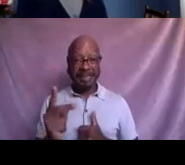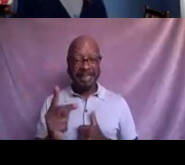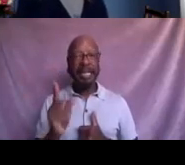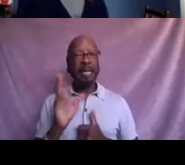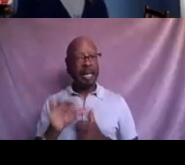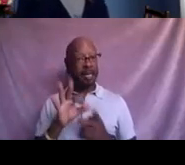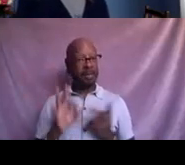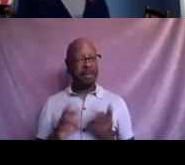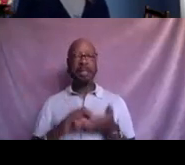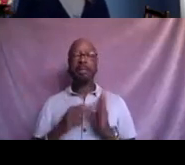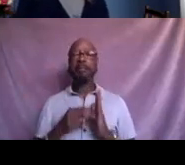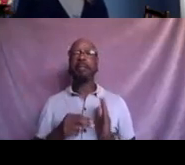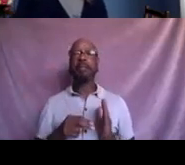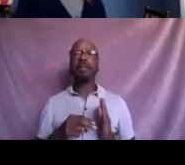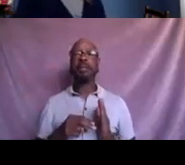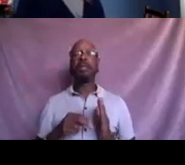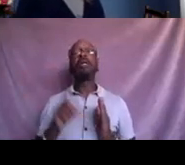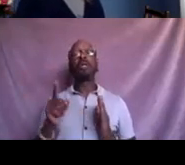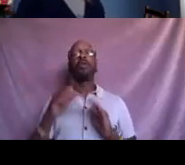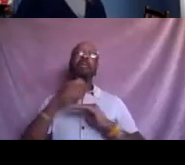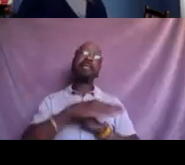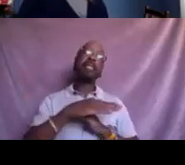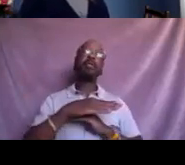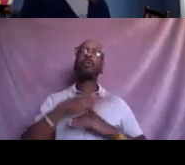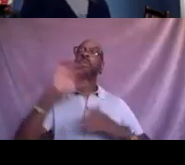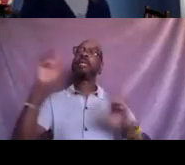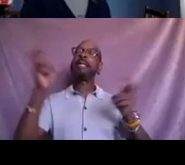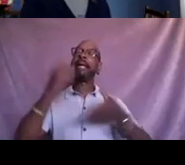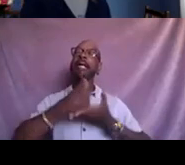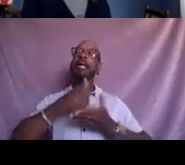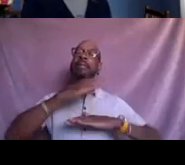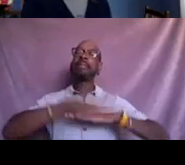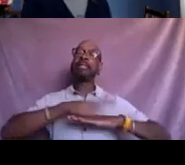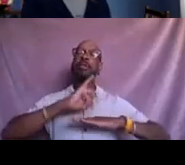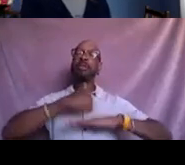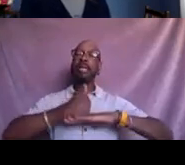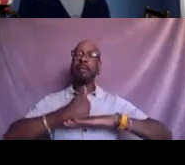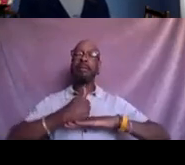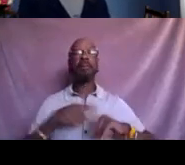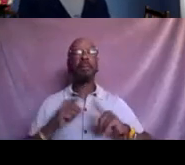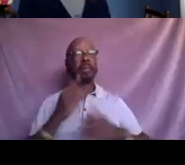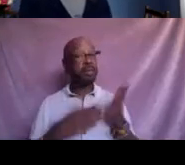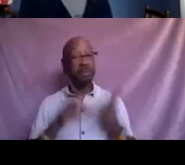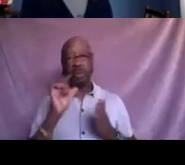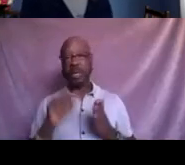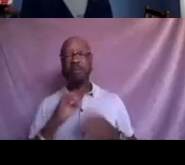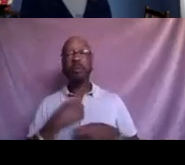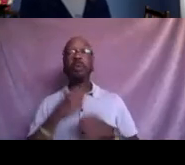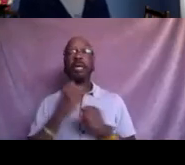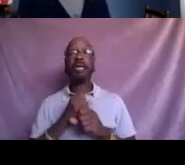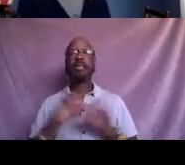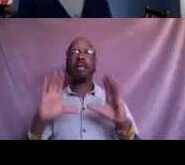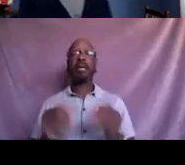that means that you'll need to submit a help desk ticket in order to create classrooms. But in some cases, you may not need to create a classroom. So for example,